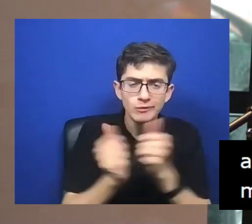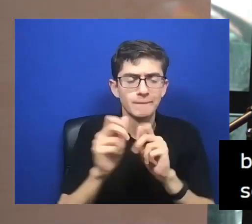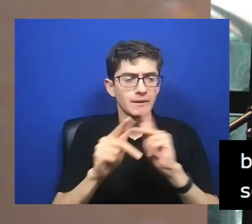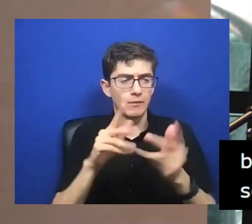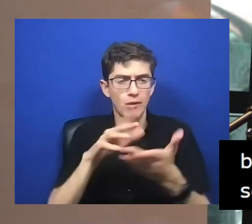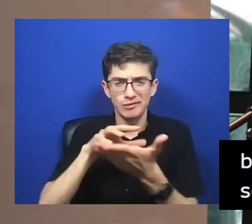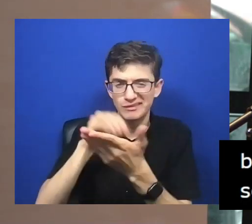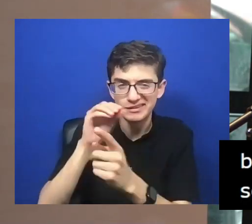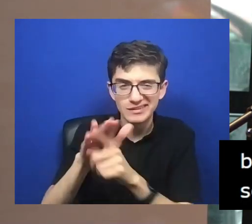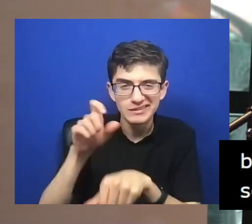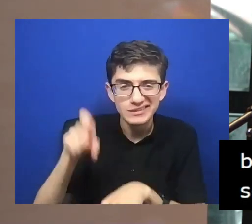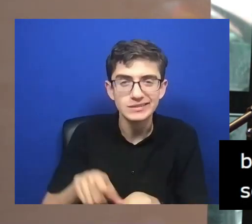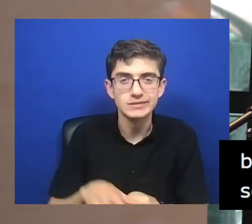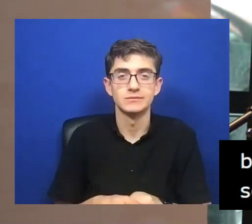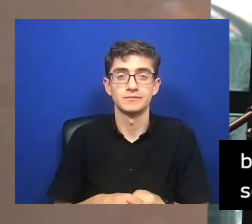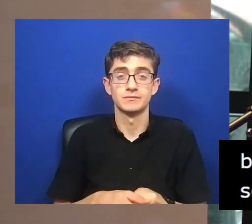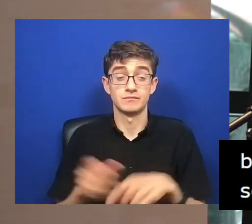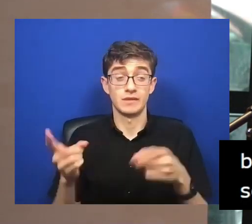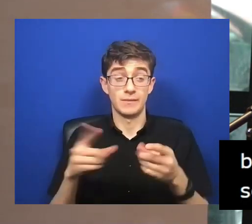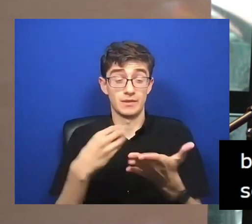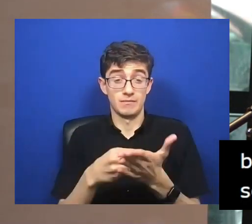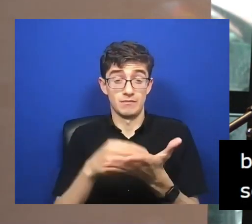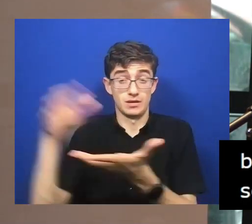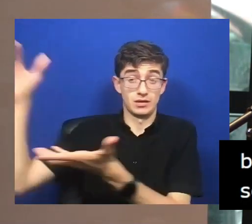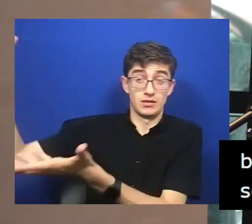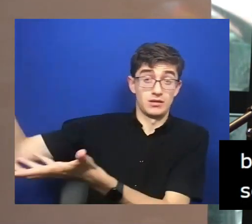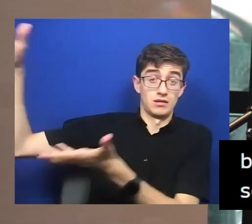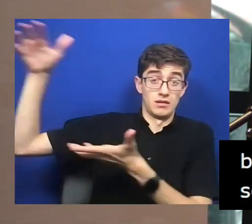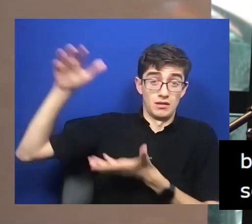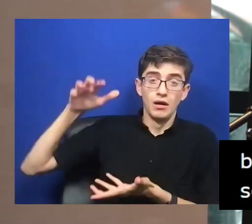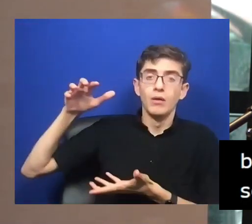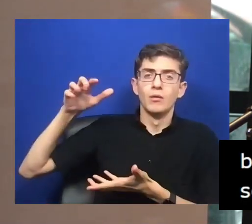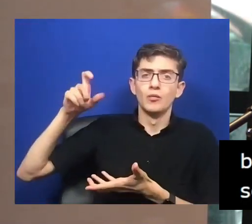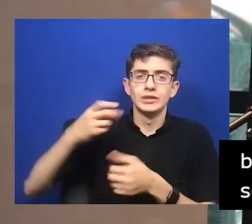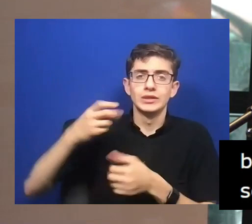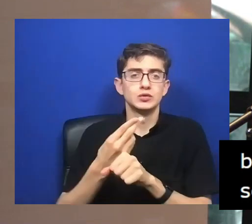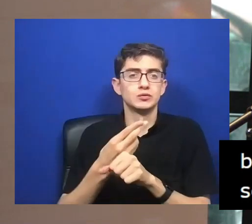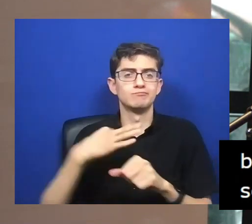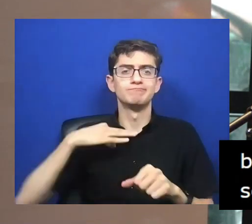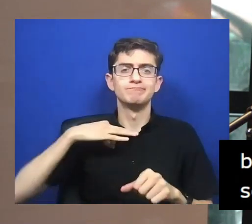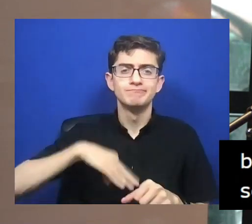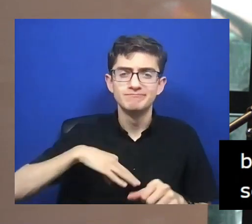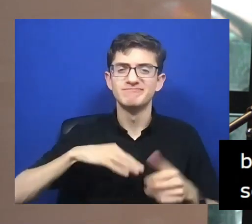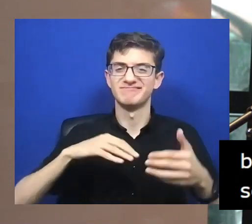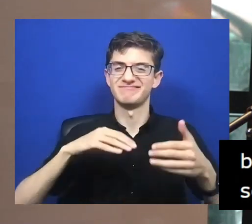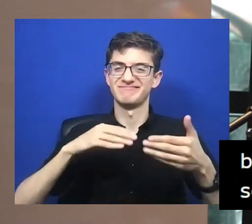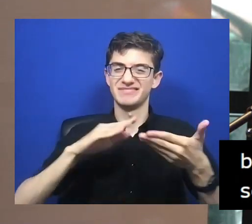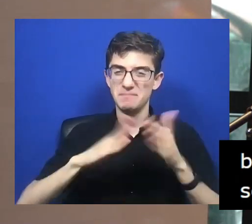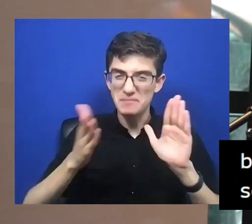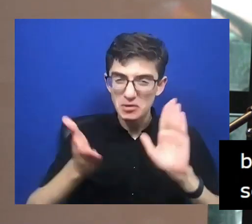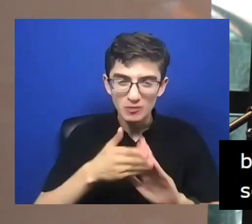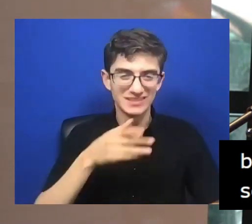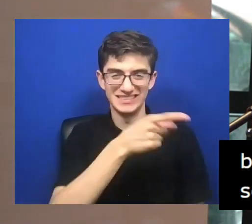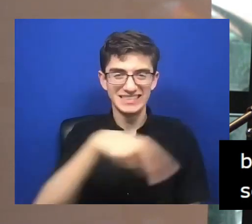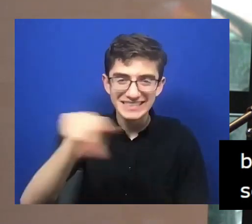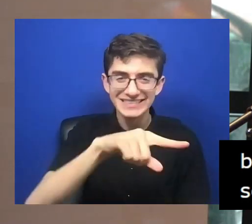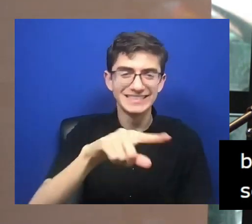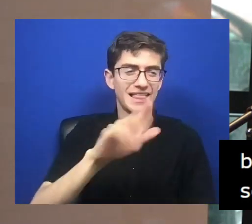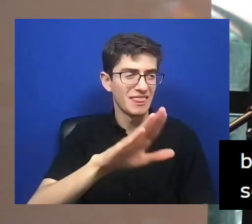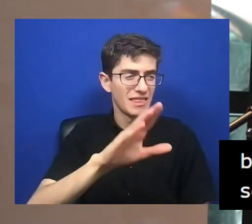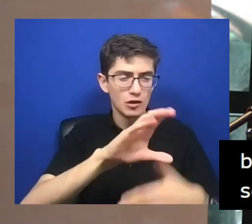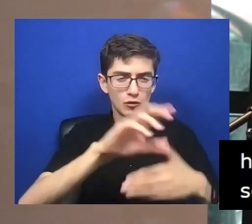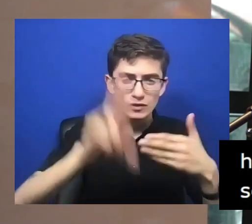comes down, as Tanaya said, it really needs to be used for the service of communities, community outcomes, and community determination. And